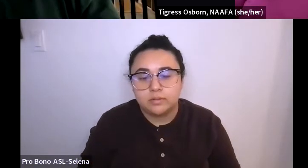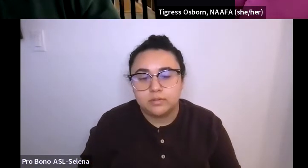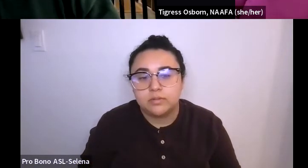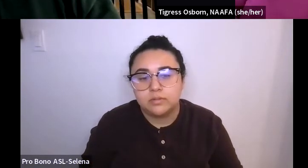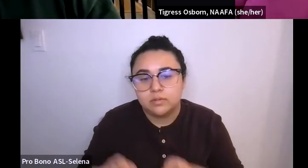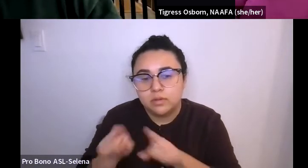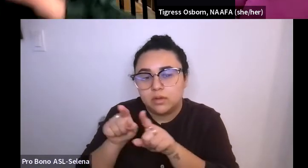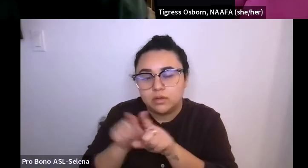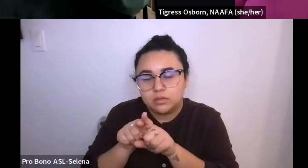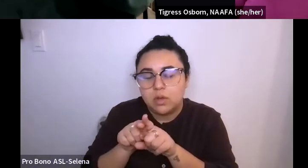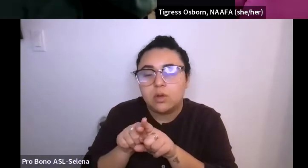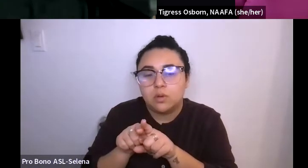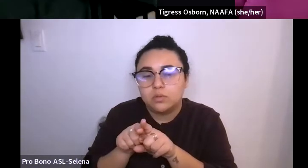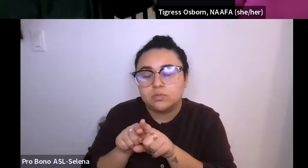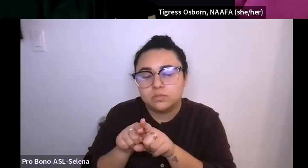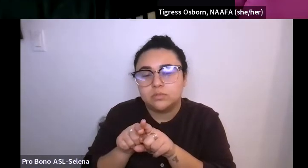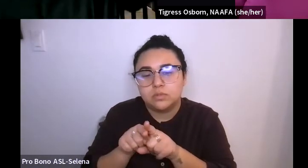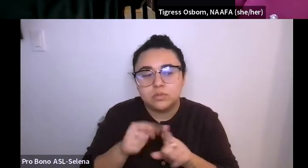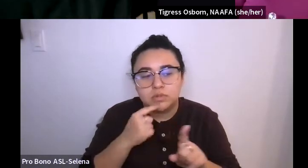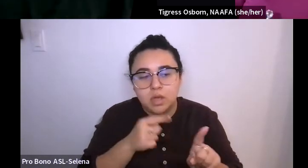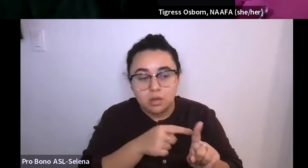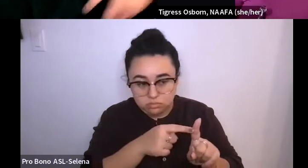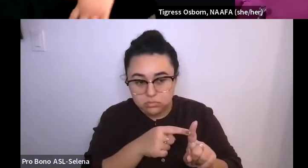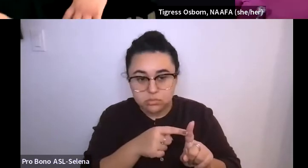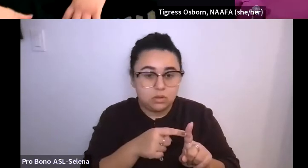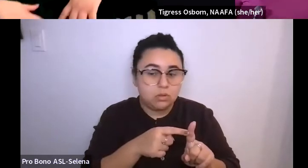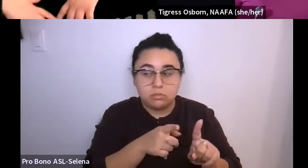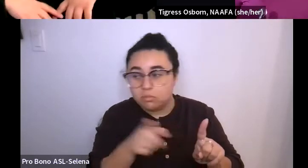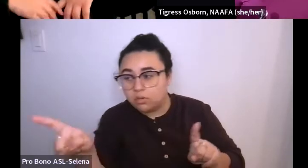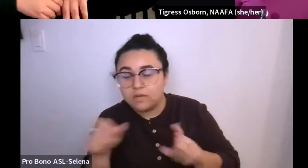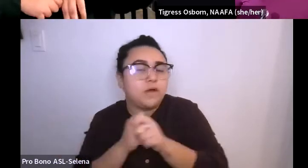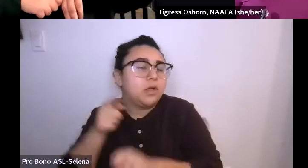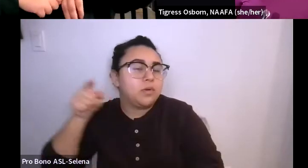guide people towards people like me,